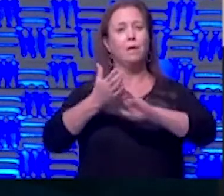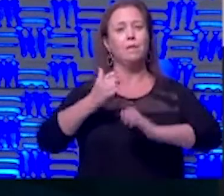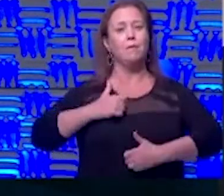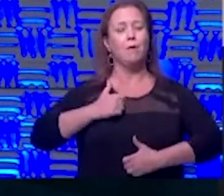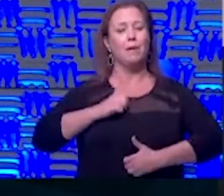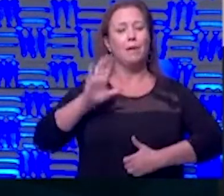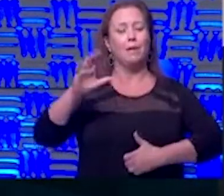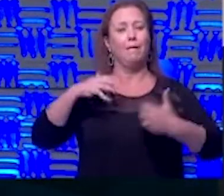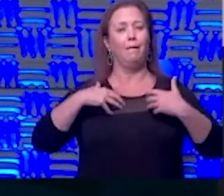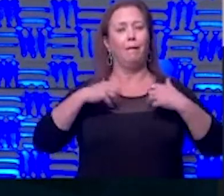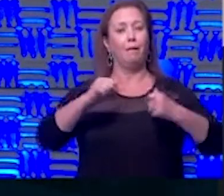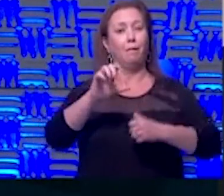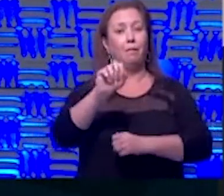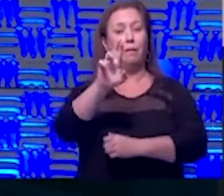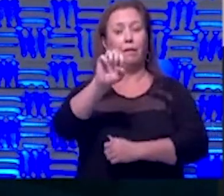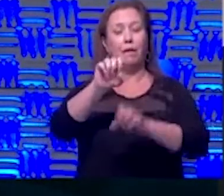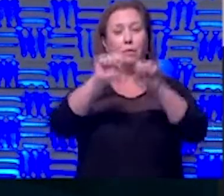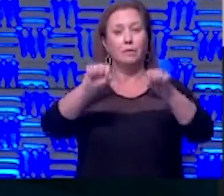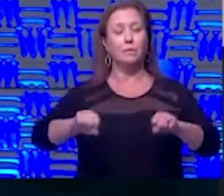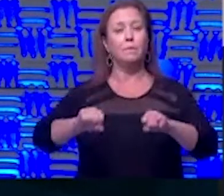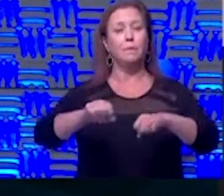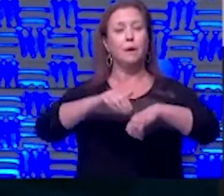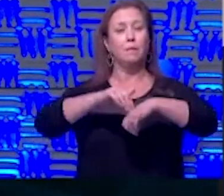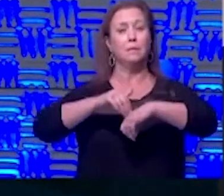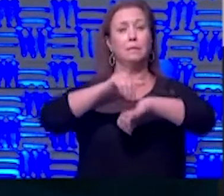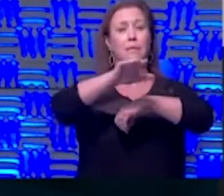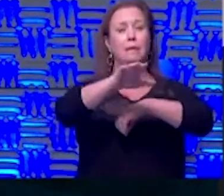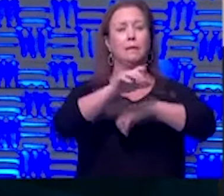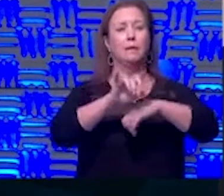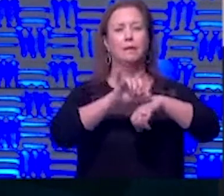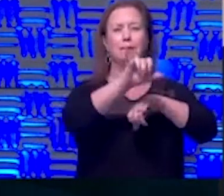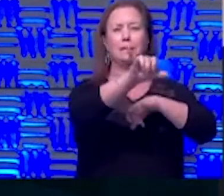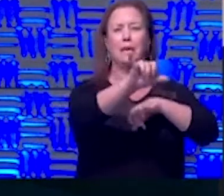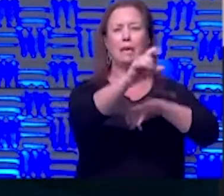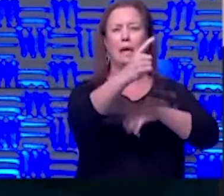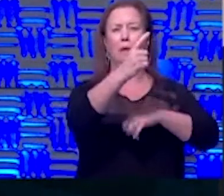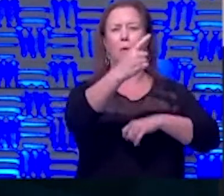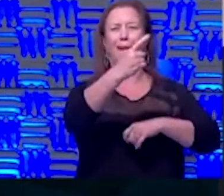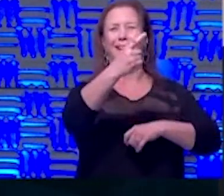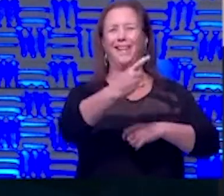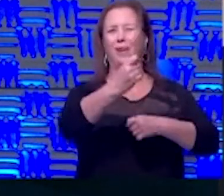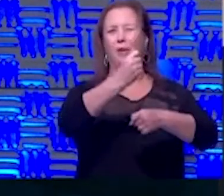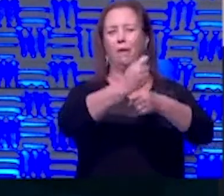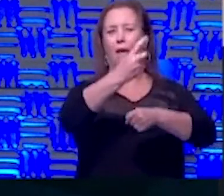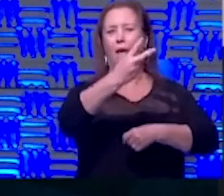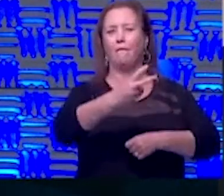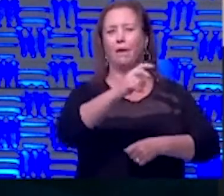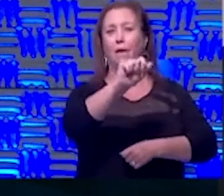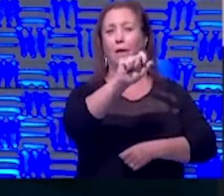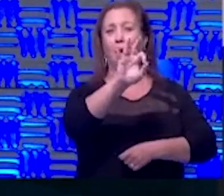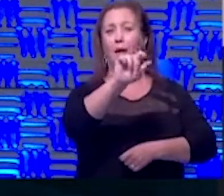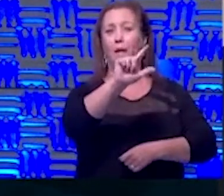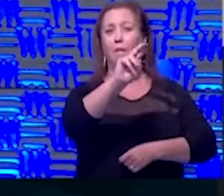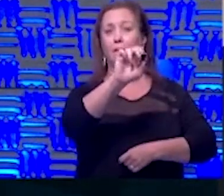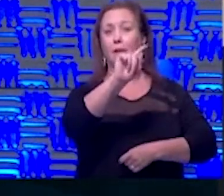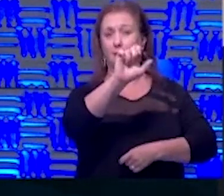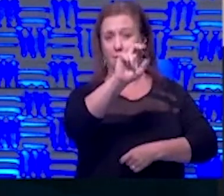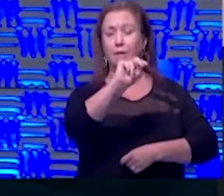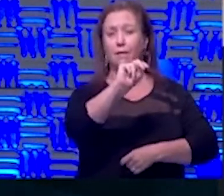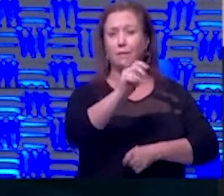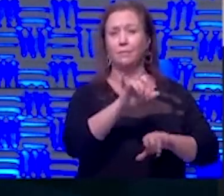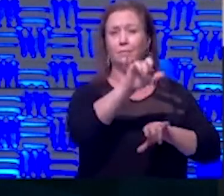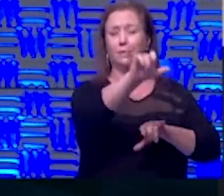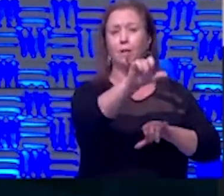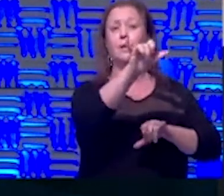system. Was deployed, spent about a year and a half in Afghanistan as one of my